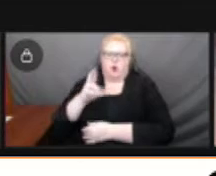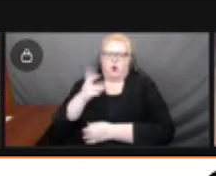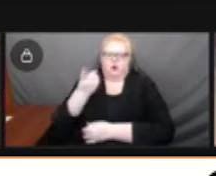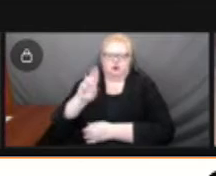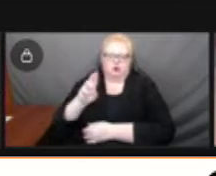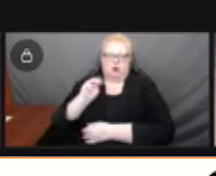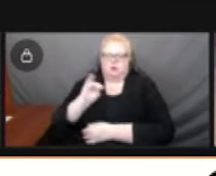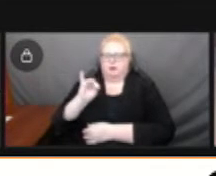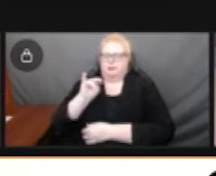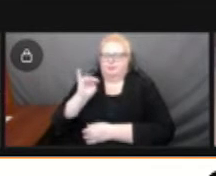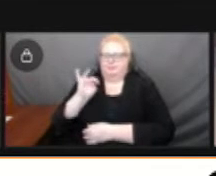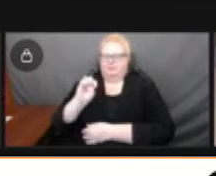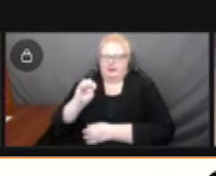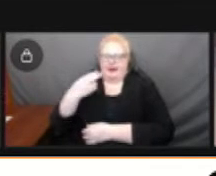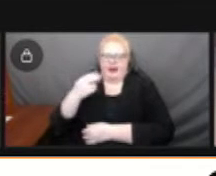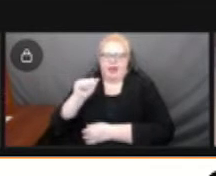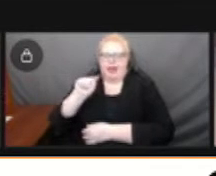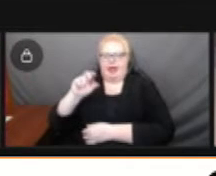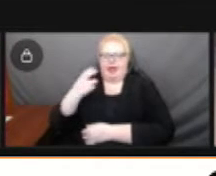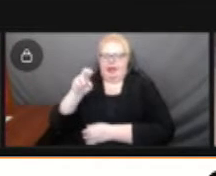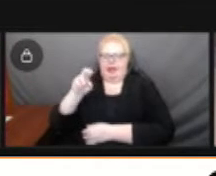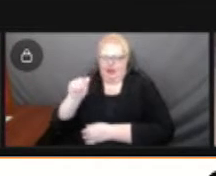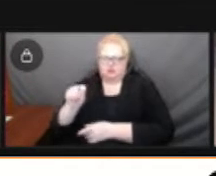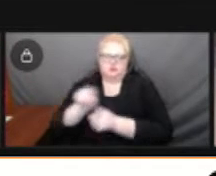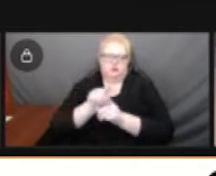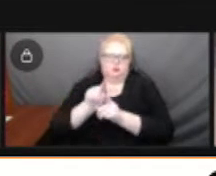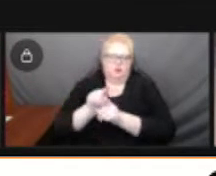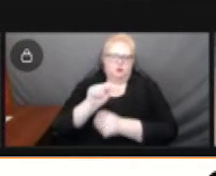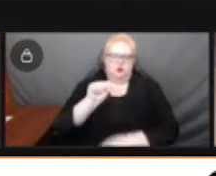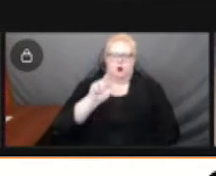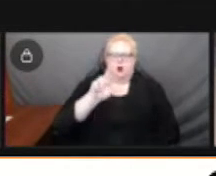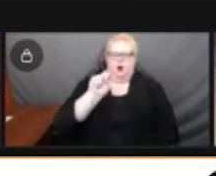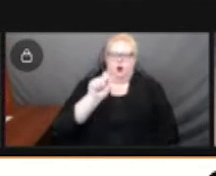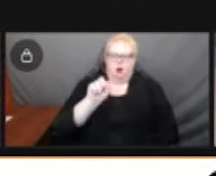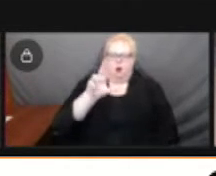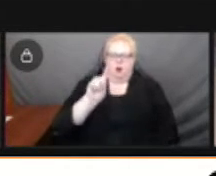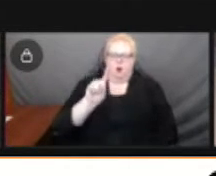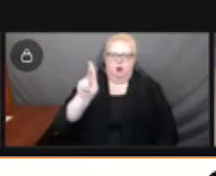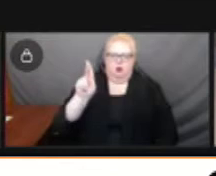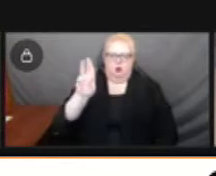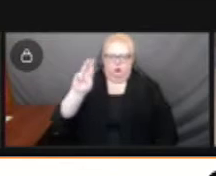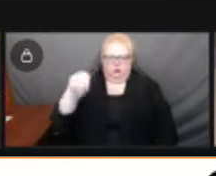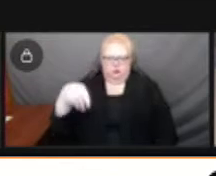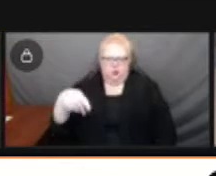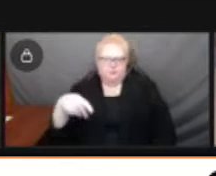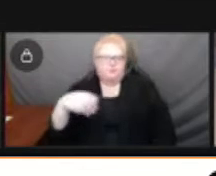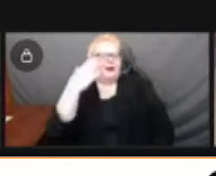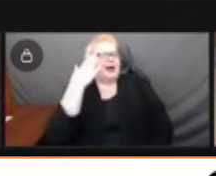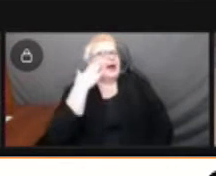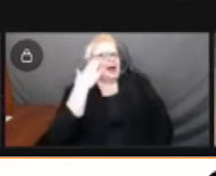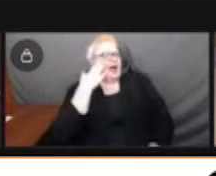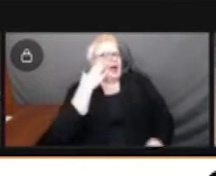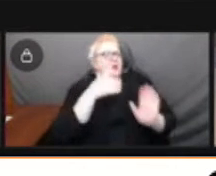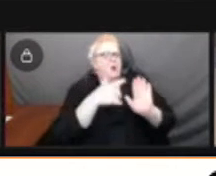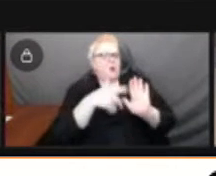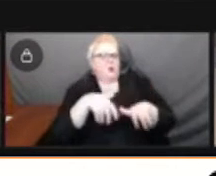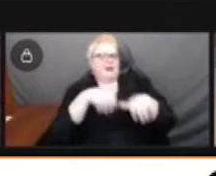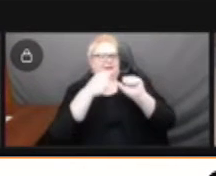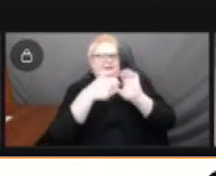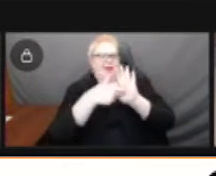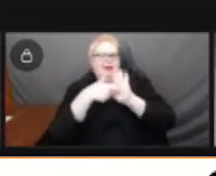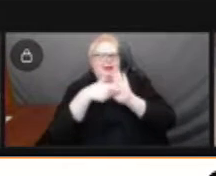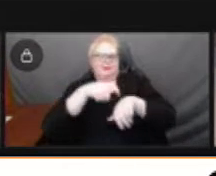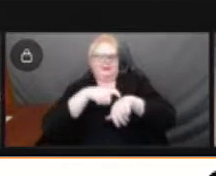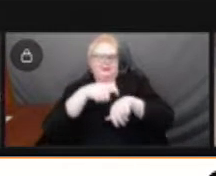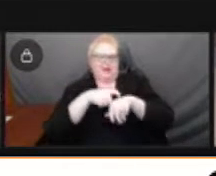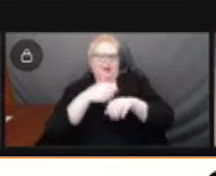you in, as well as, Mr. Arnard Crump. And I know it takes some time before they let the contract, so